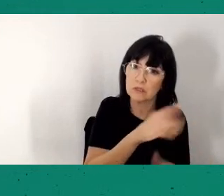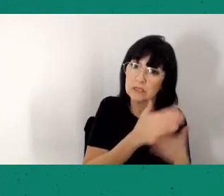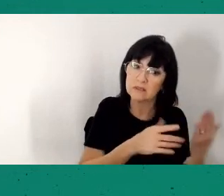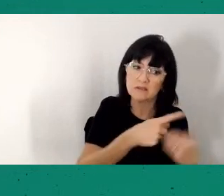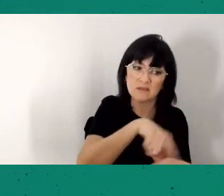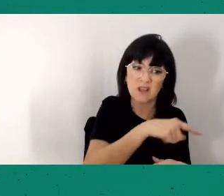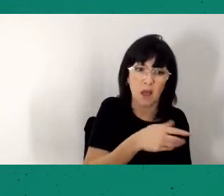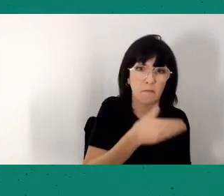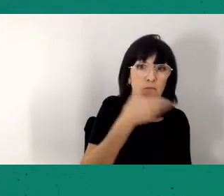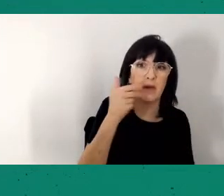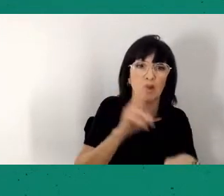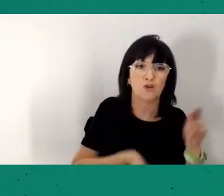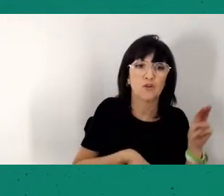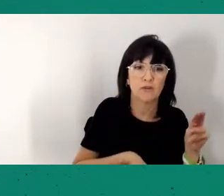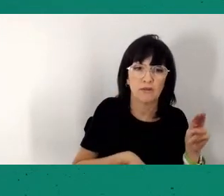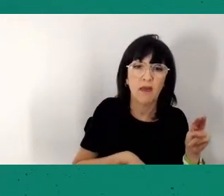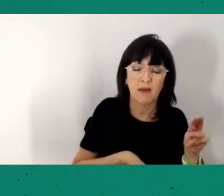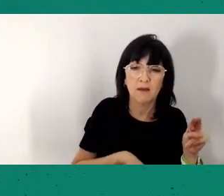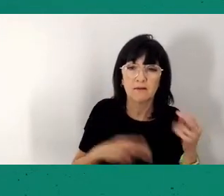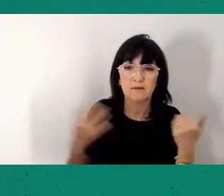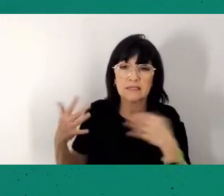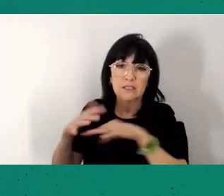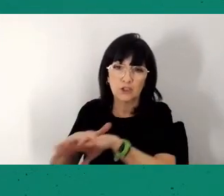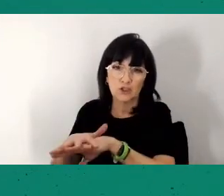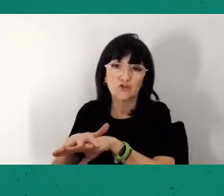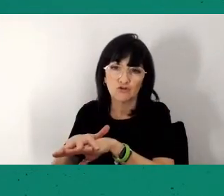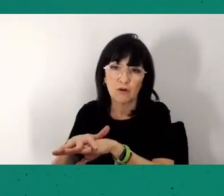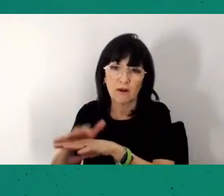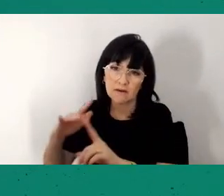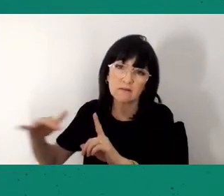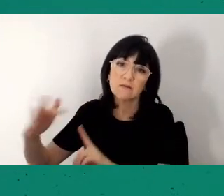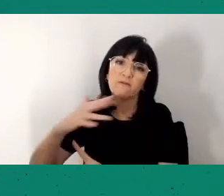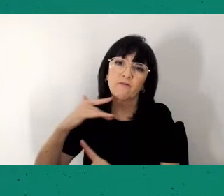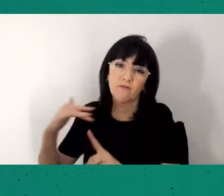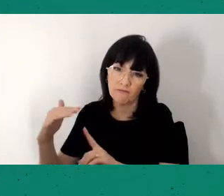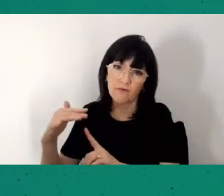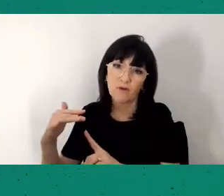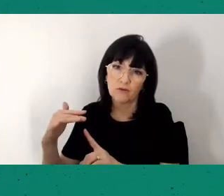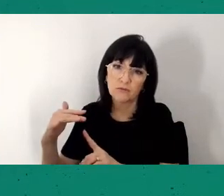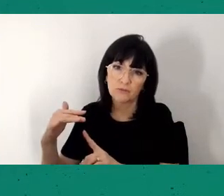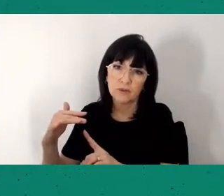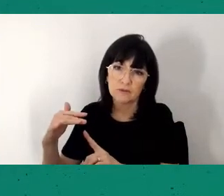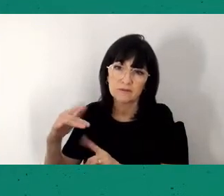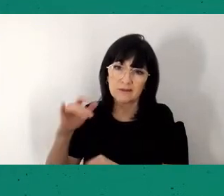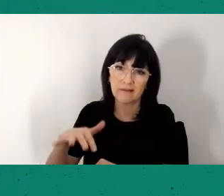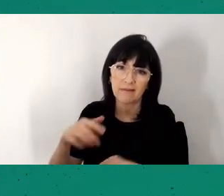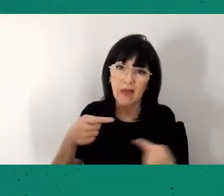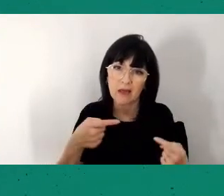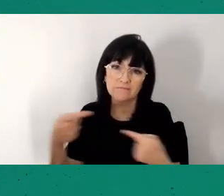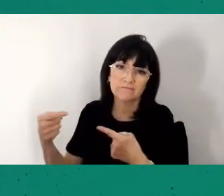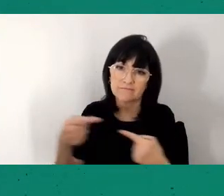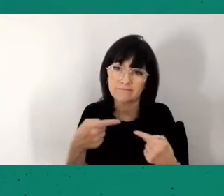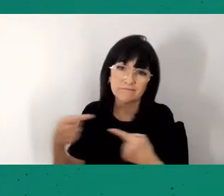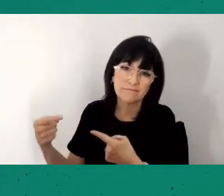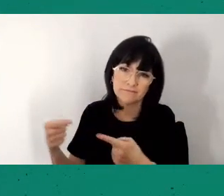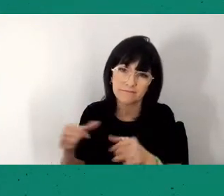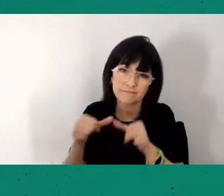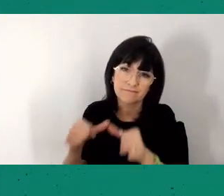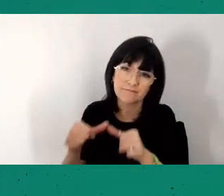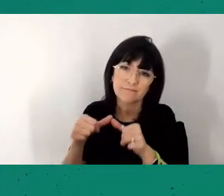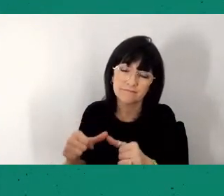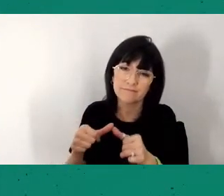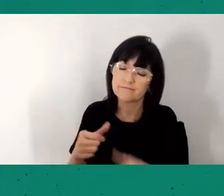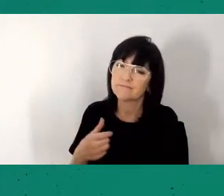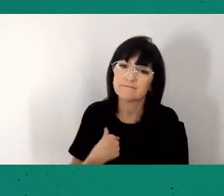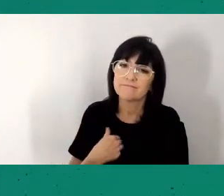you got in an integrated environment, and it's a debate that goes on, and I'm just curious